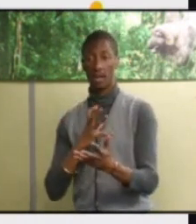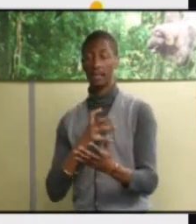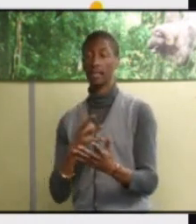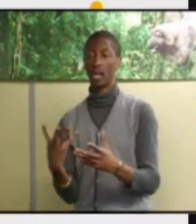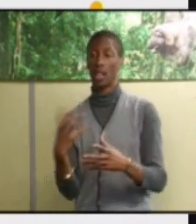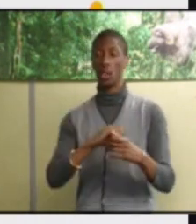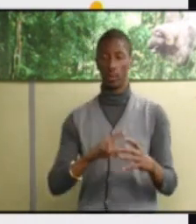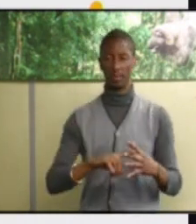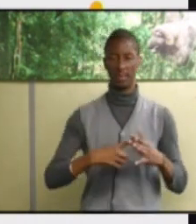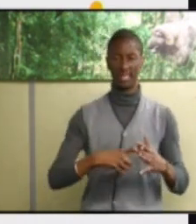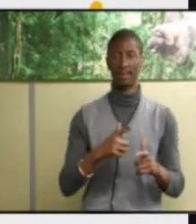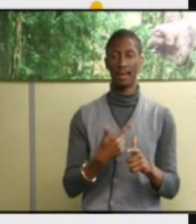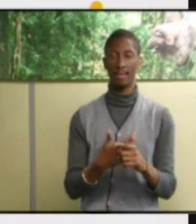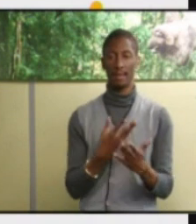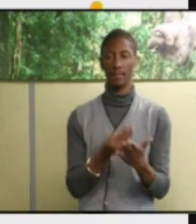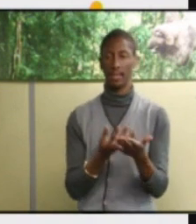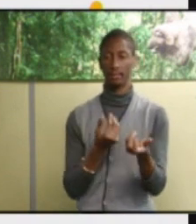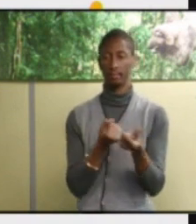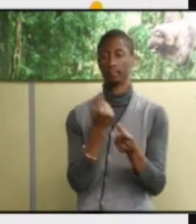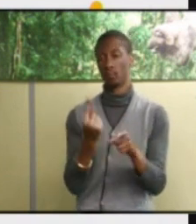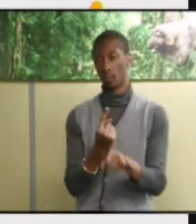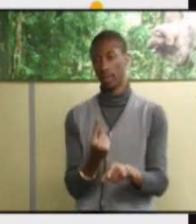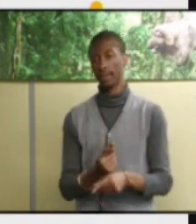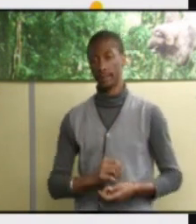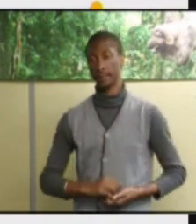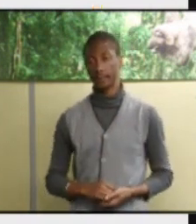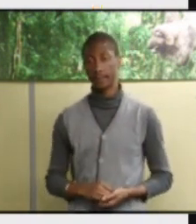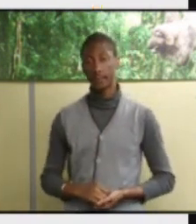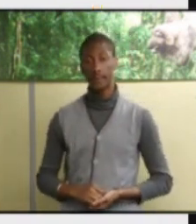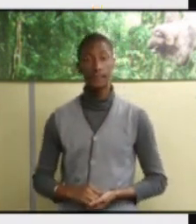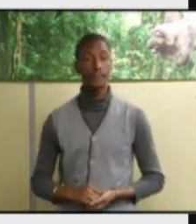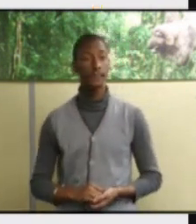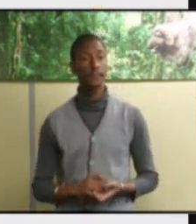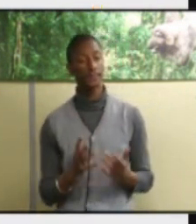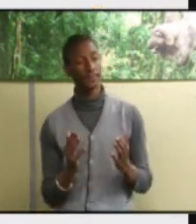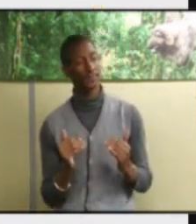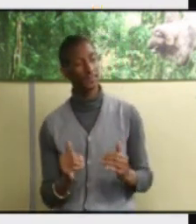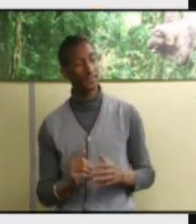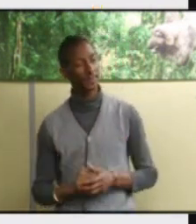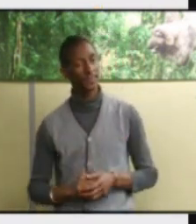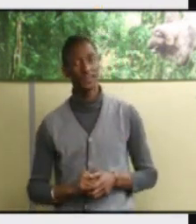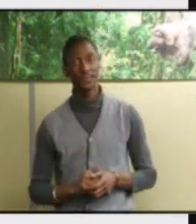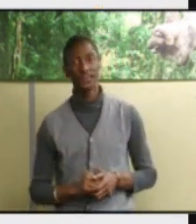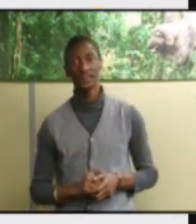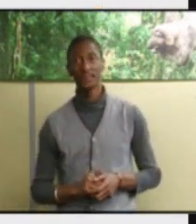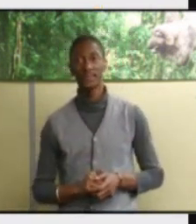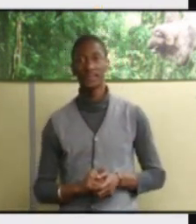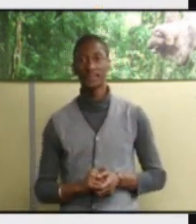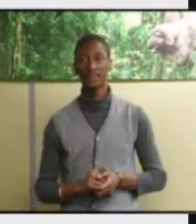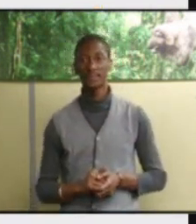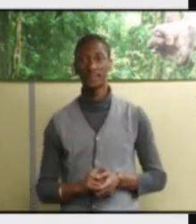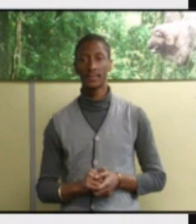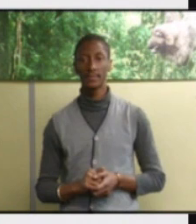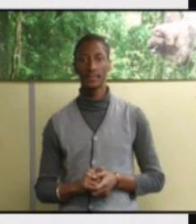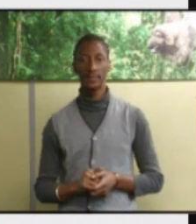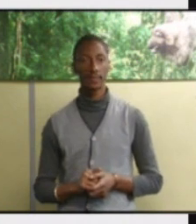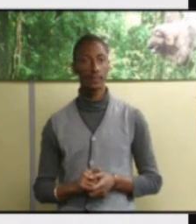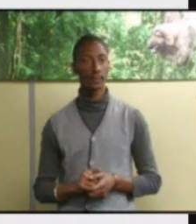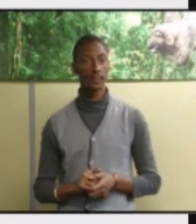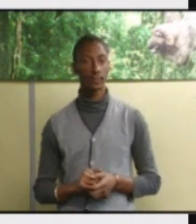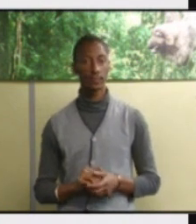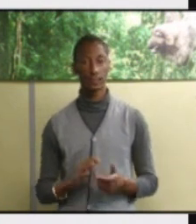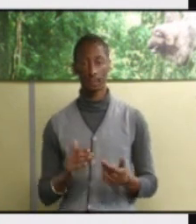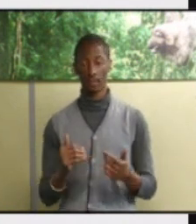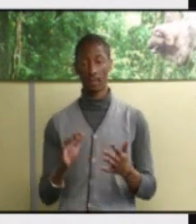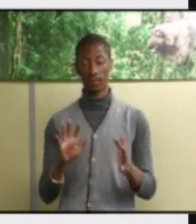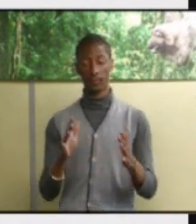appropriately. Let's see. Next. So we have cost